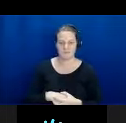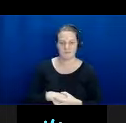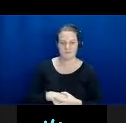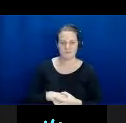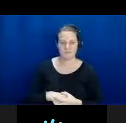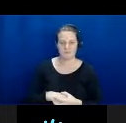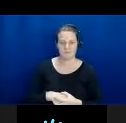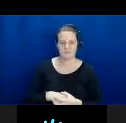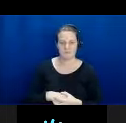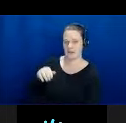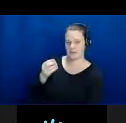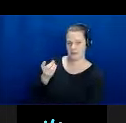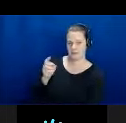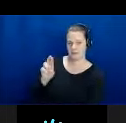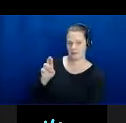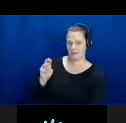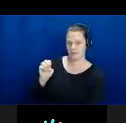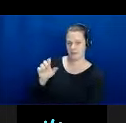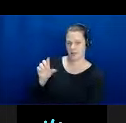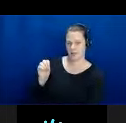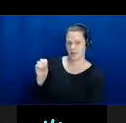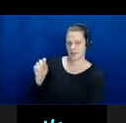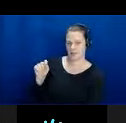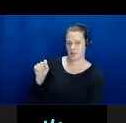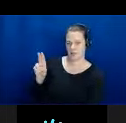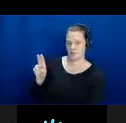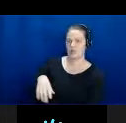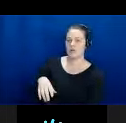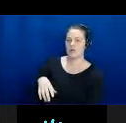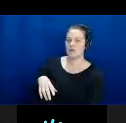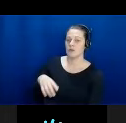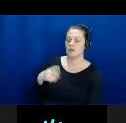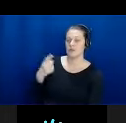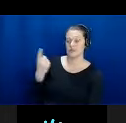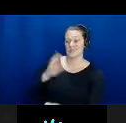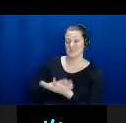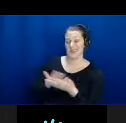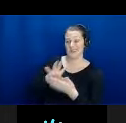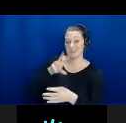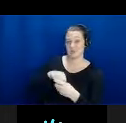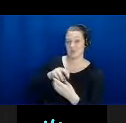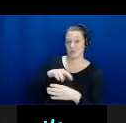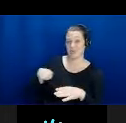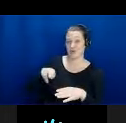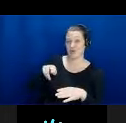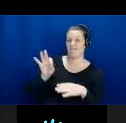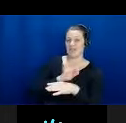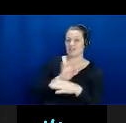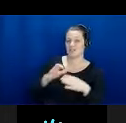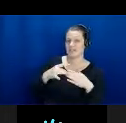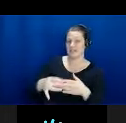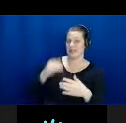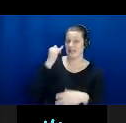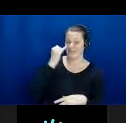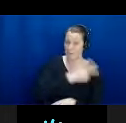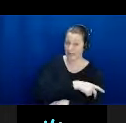Something that is always nice to include in the referral is a functional need. If the patient can identify, hey,